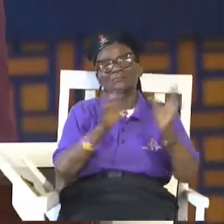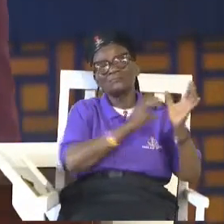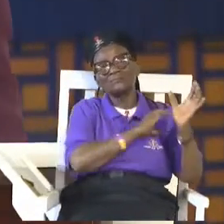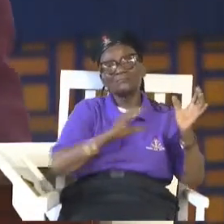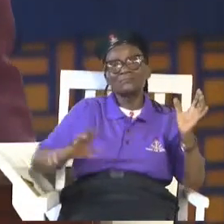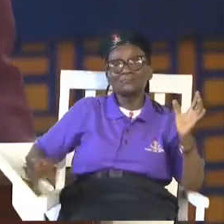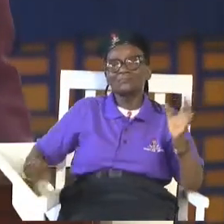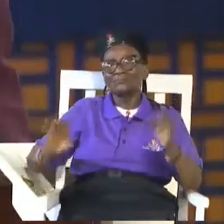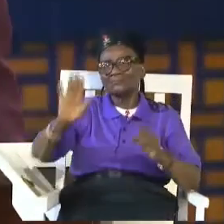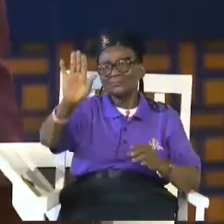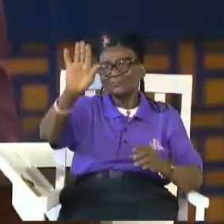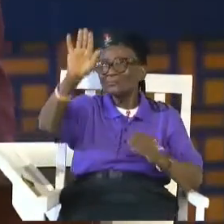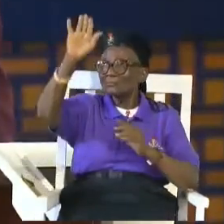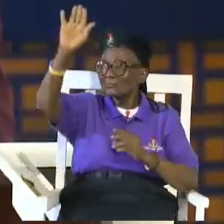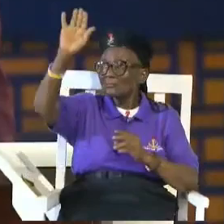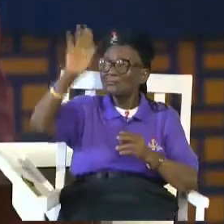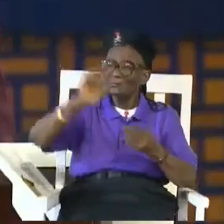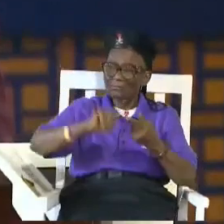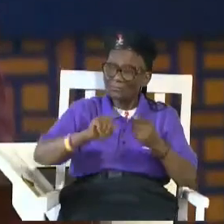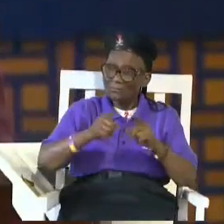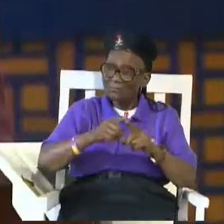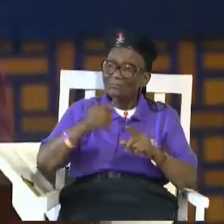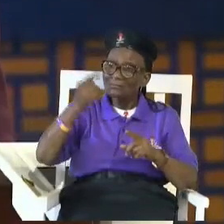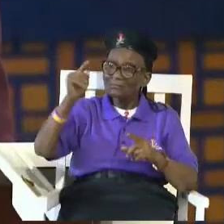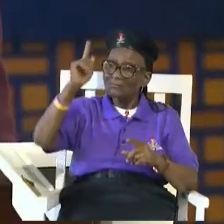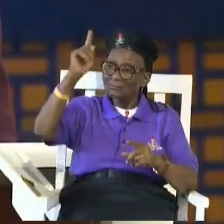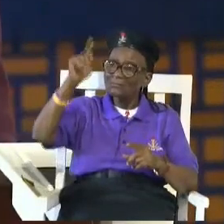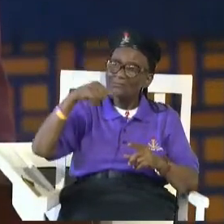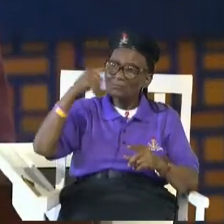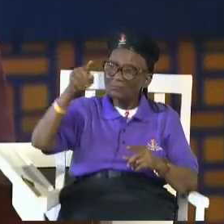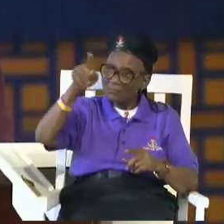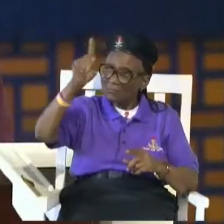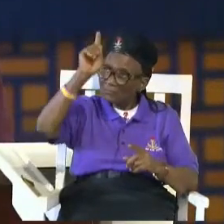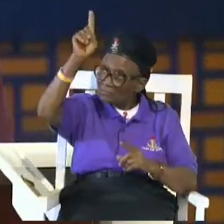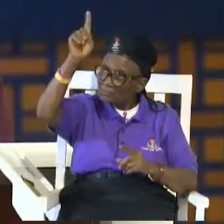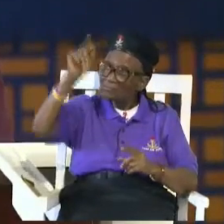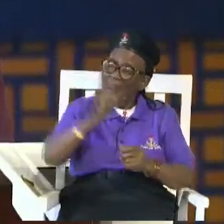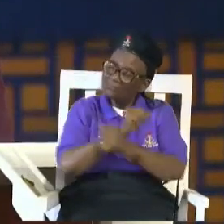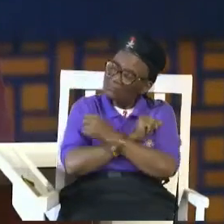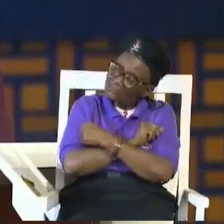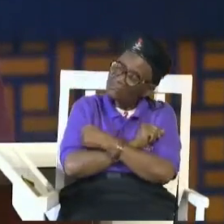your friend, the one you love, is sick.